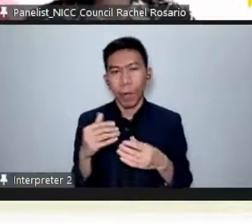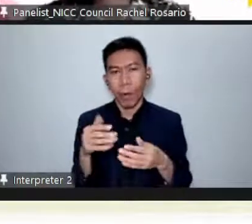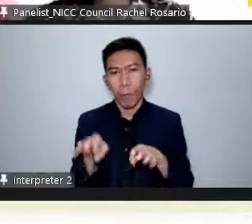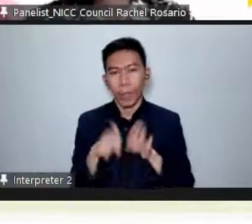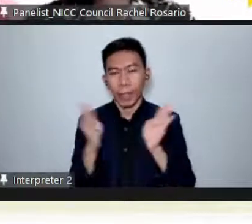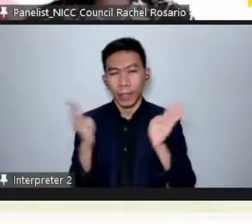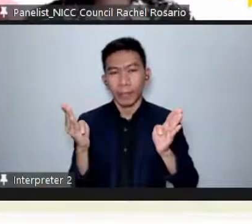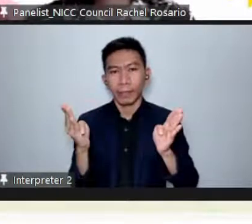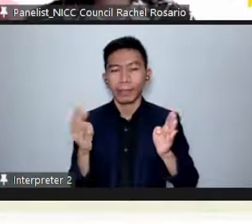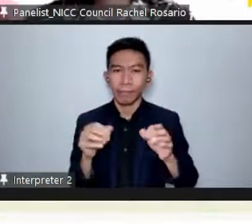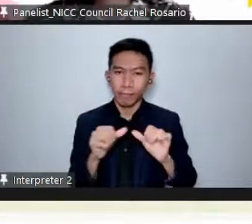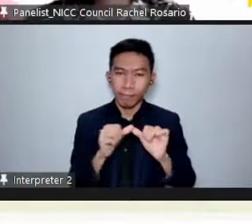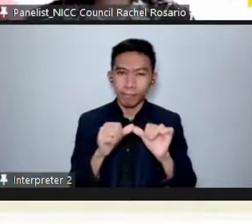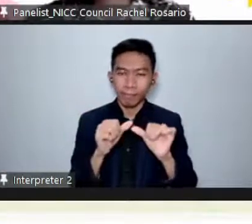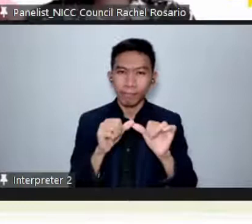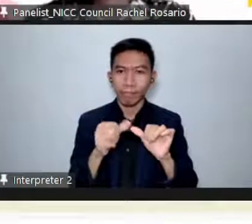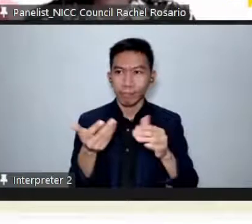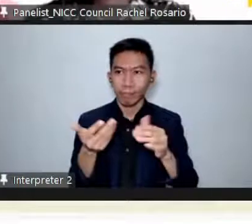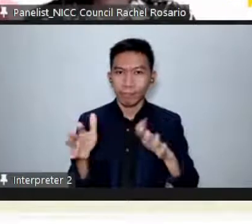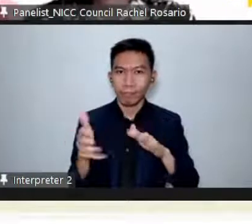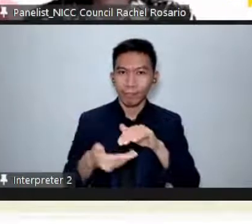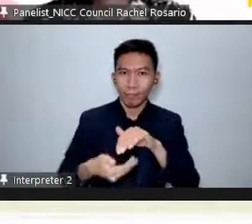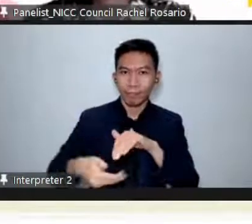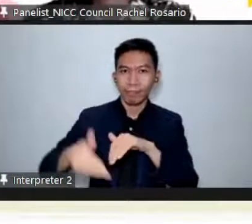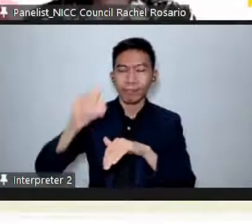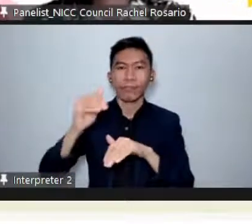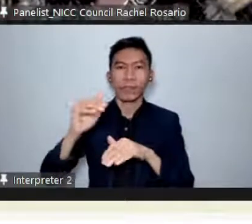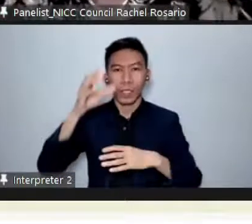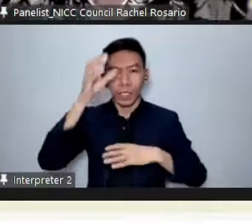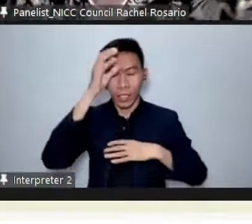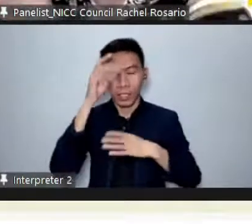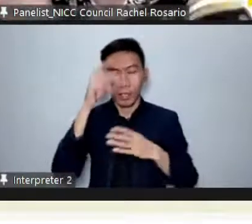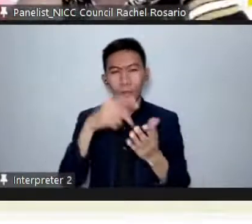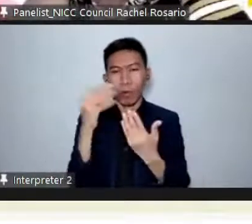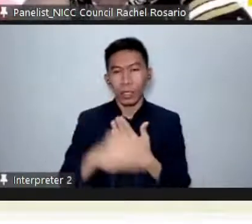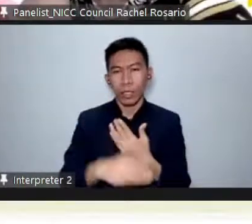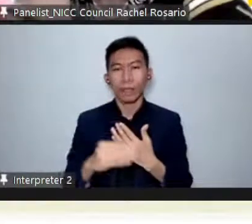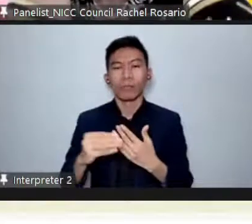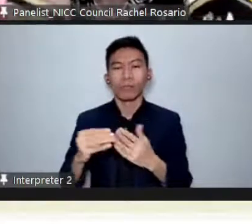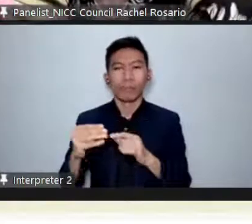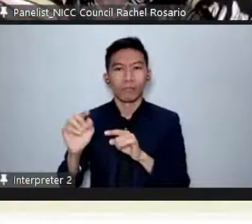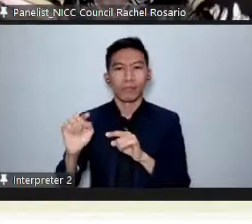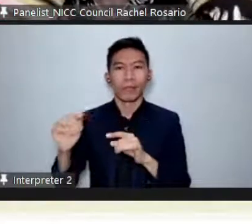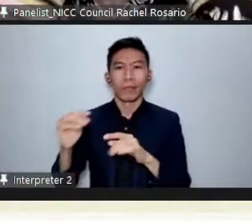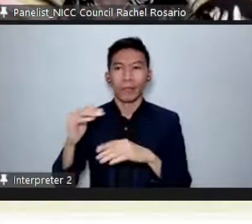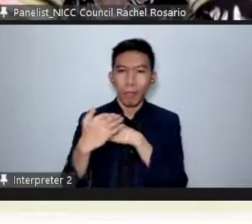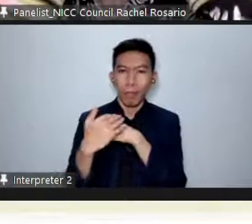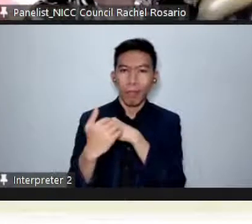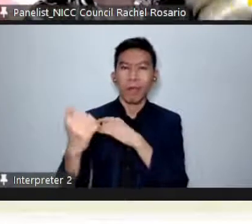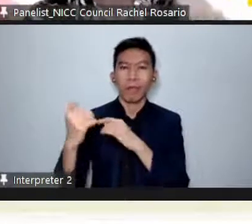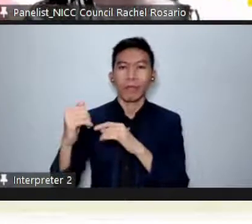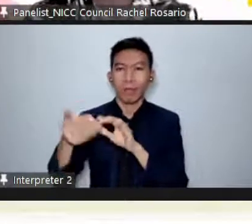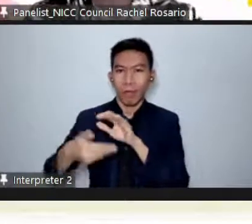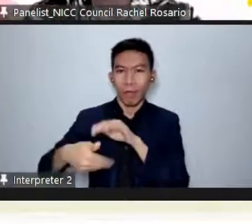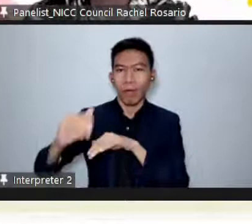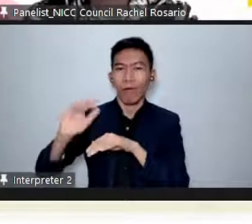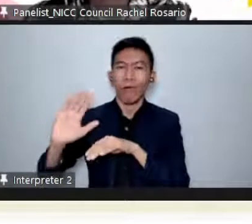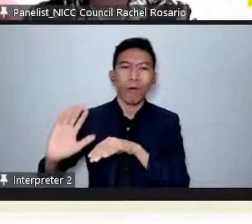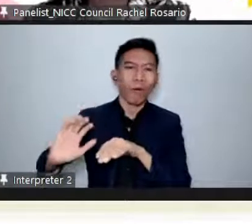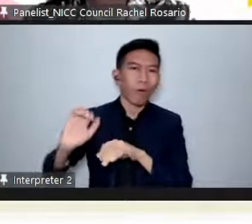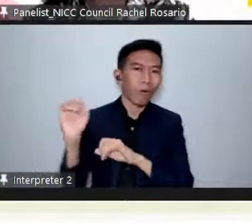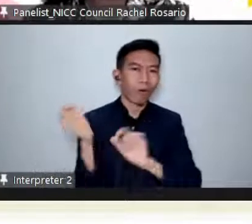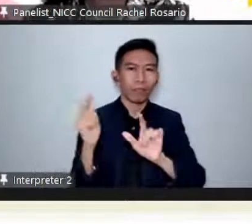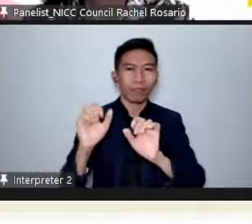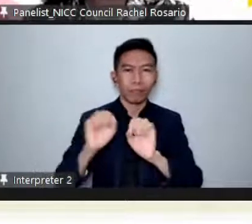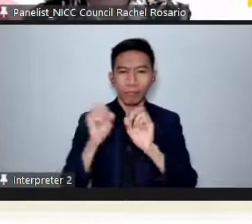been continuously being invited po ng cancer program sa lahat ng kanilang mga orientations before. And